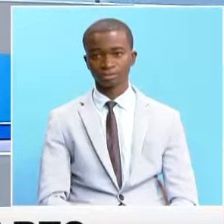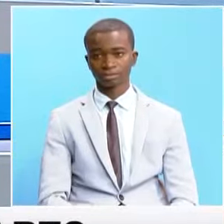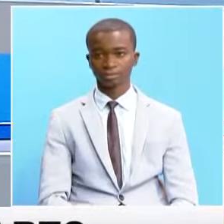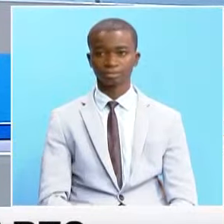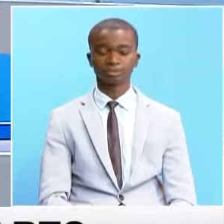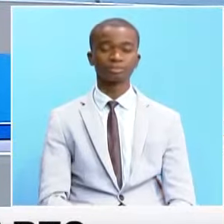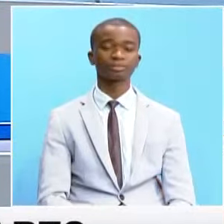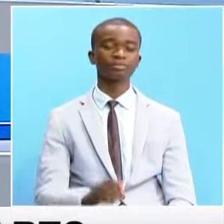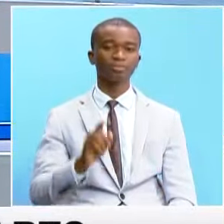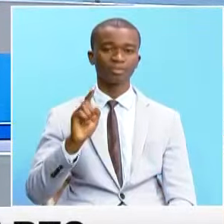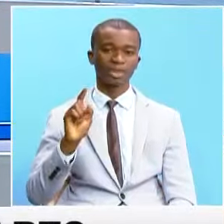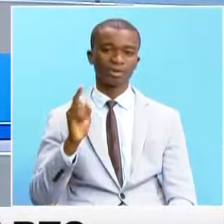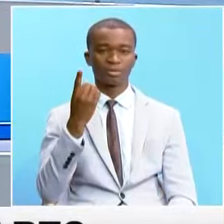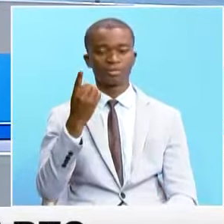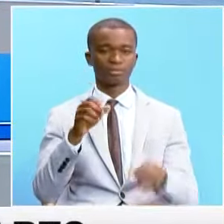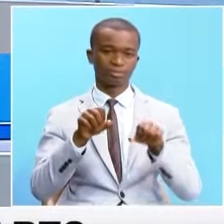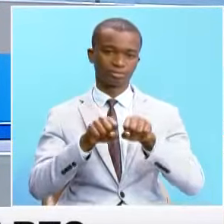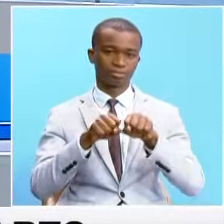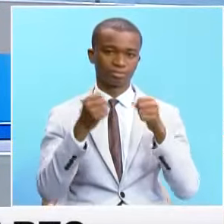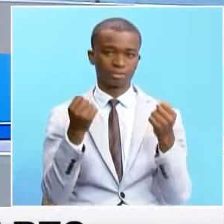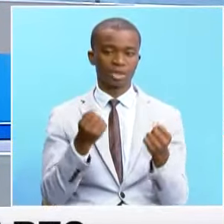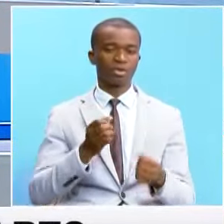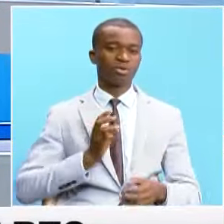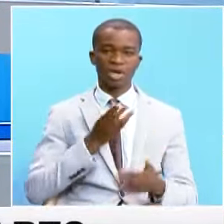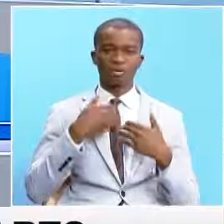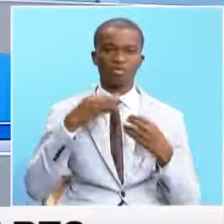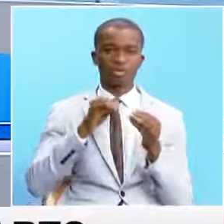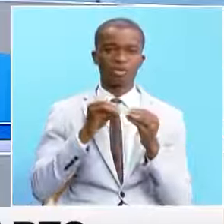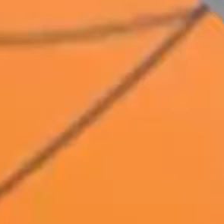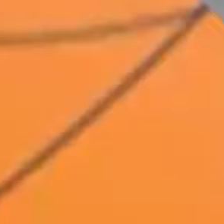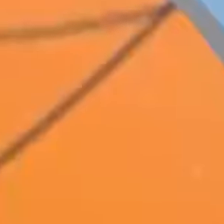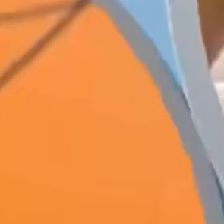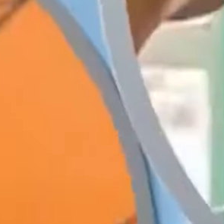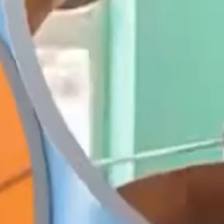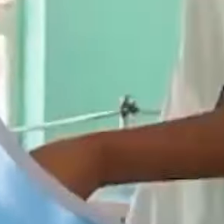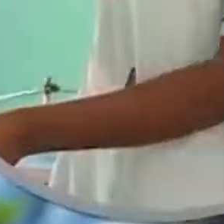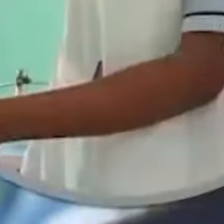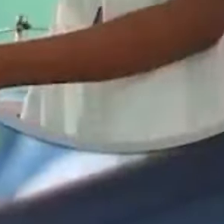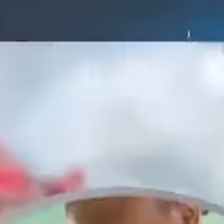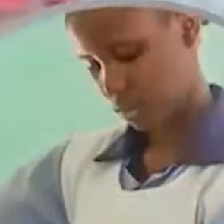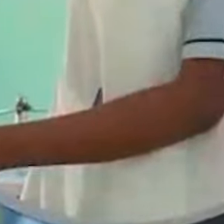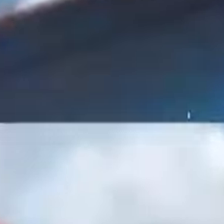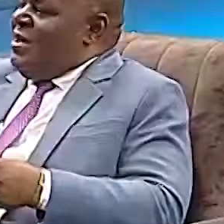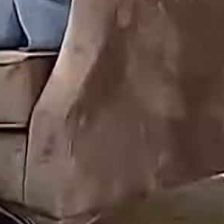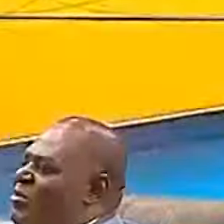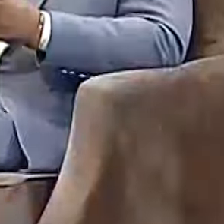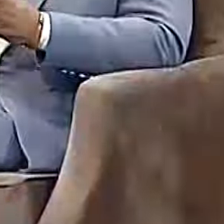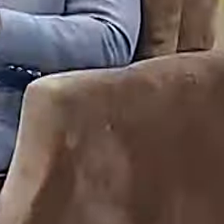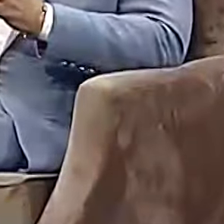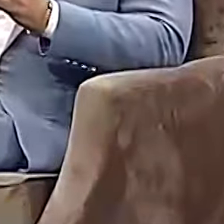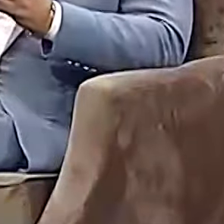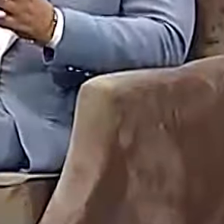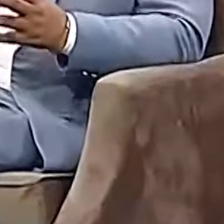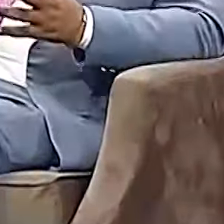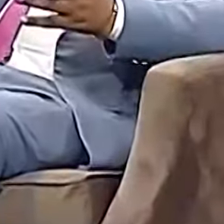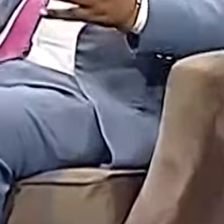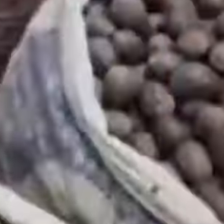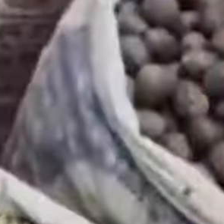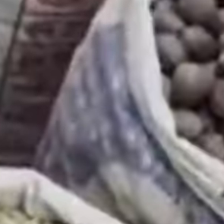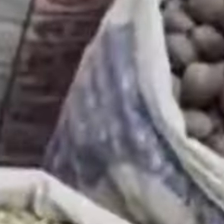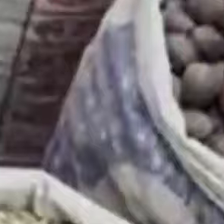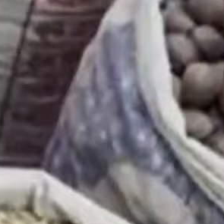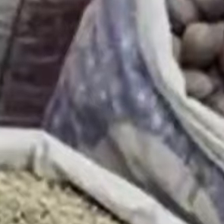That item takes us to our first break. We have more news. Stay tuned. The Issue is a program that looks at topical